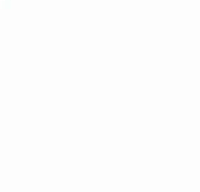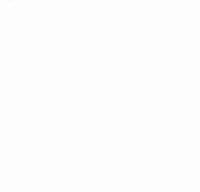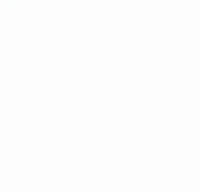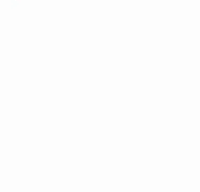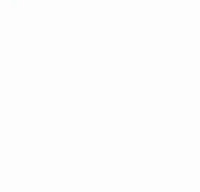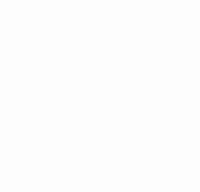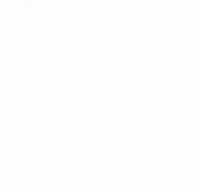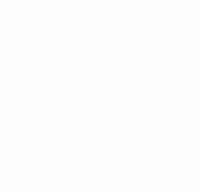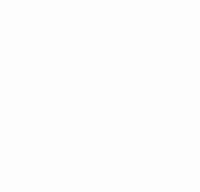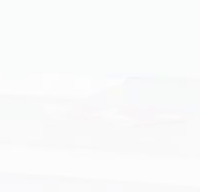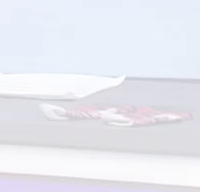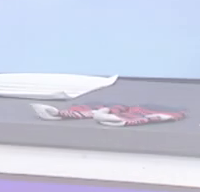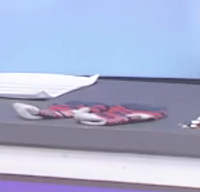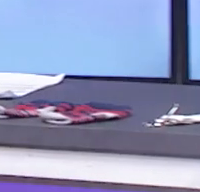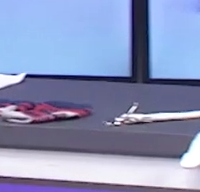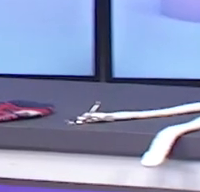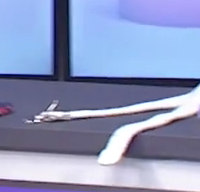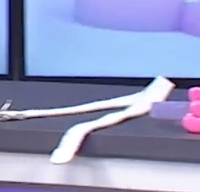TV KPM.